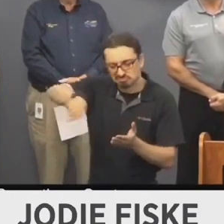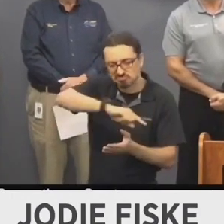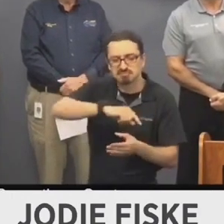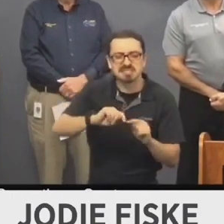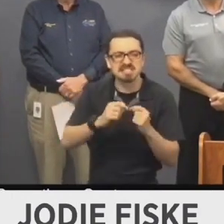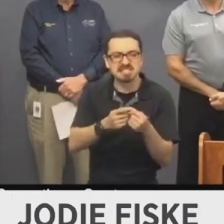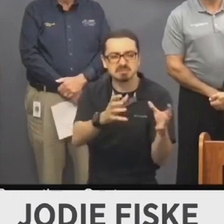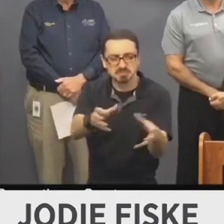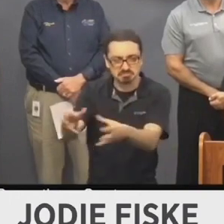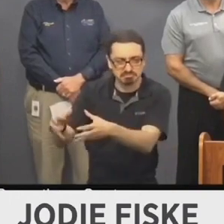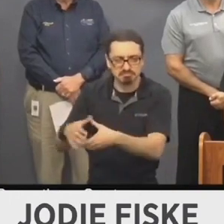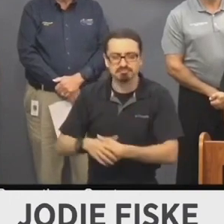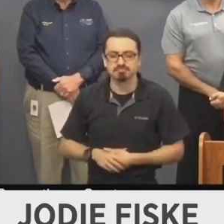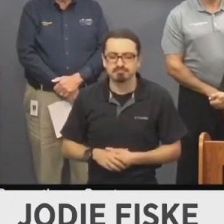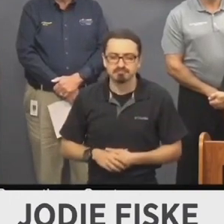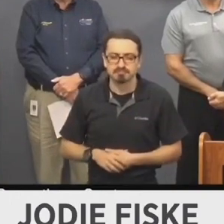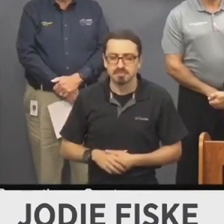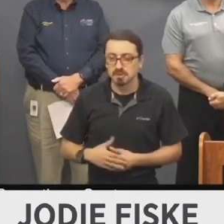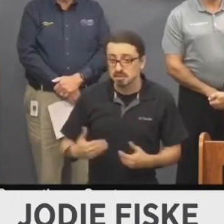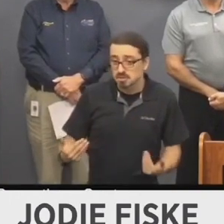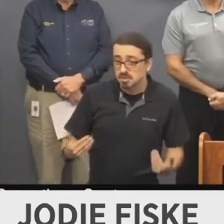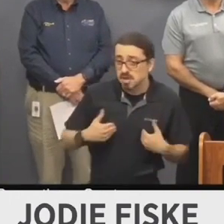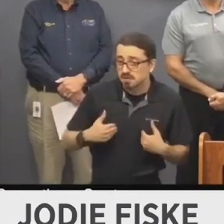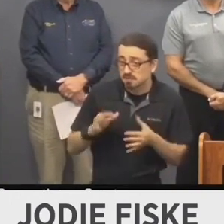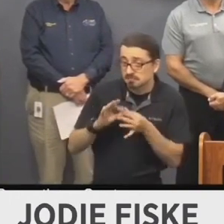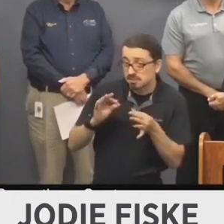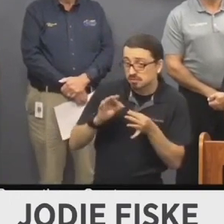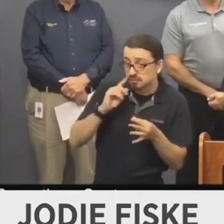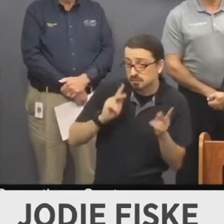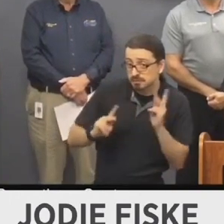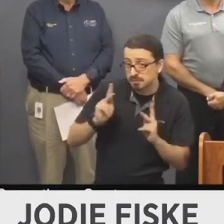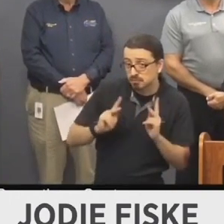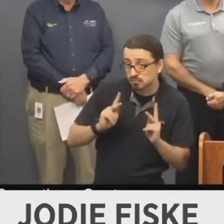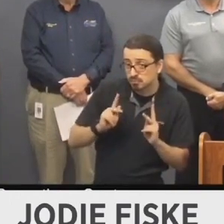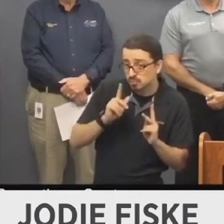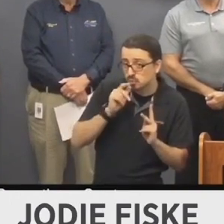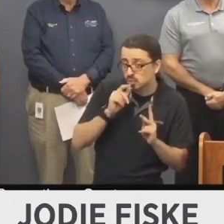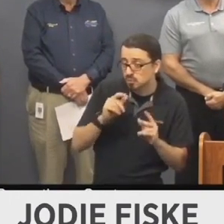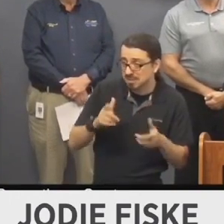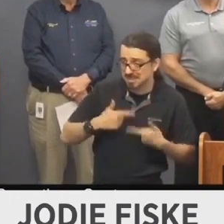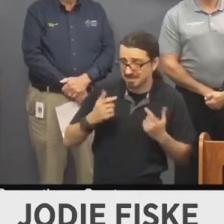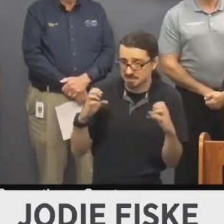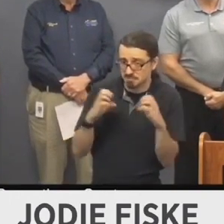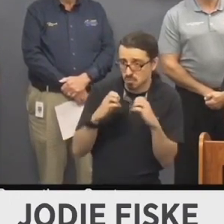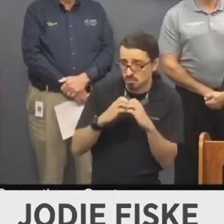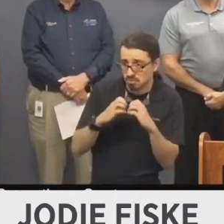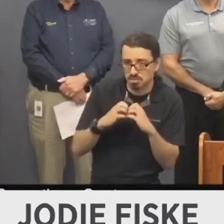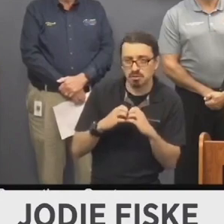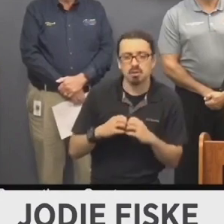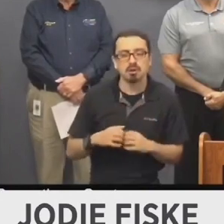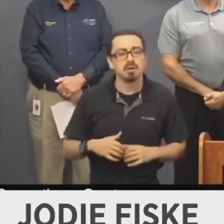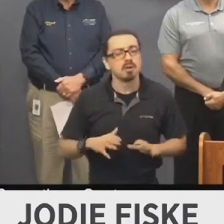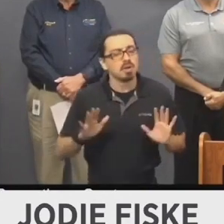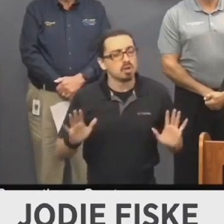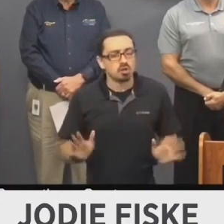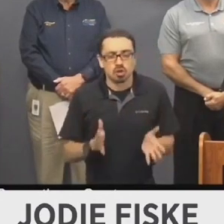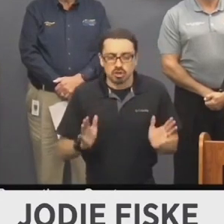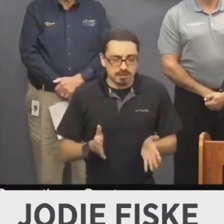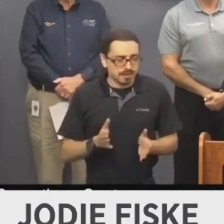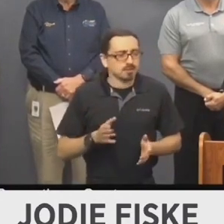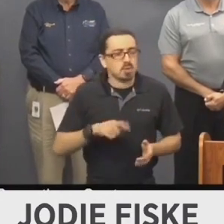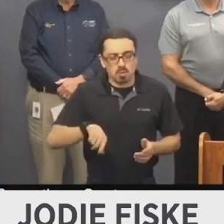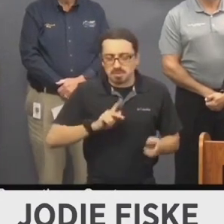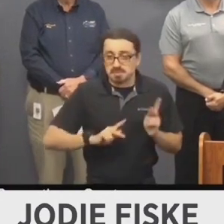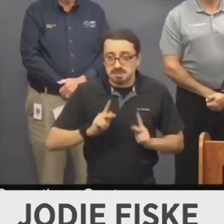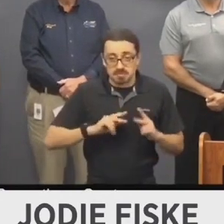reconsider. If they are choosing to stay, I would highly recommend making sure all of your mobile devices are fully charged. Make sure that